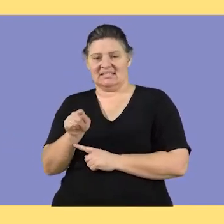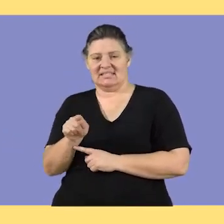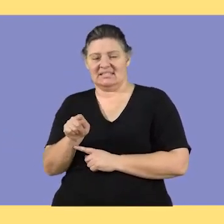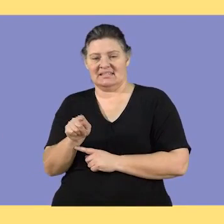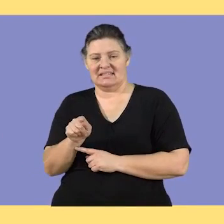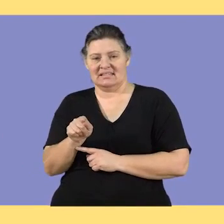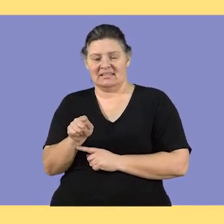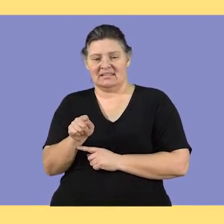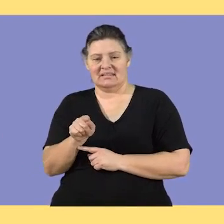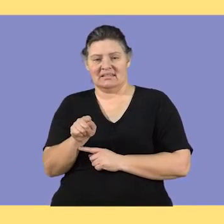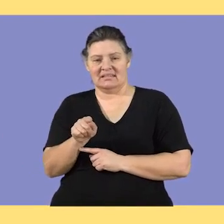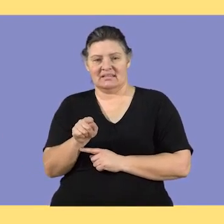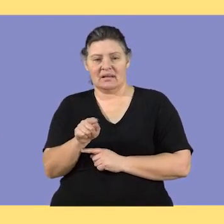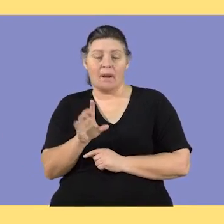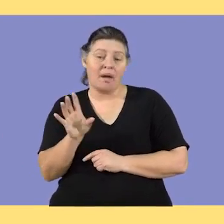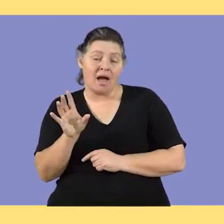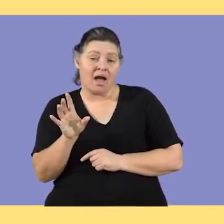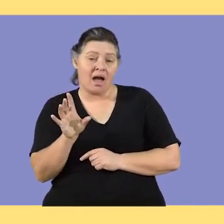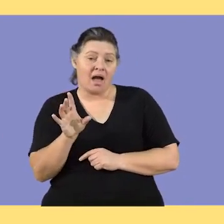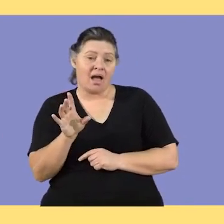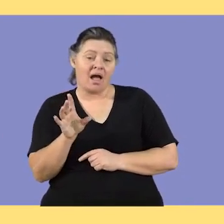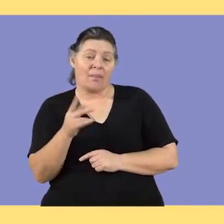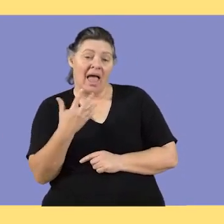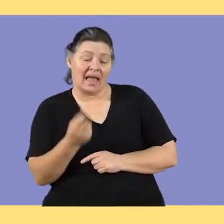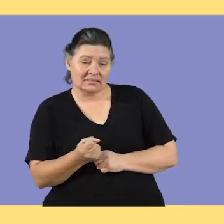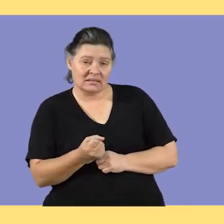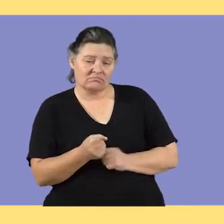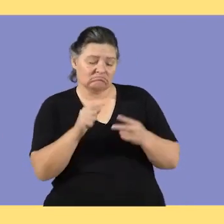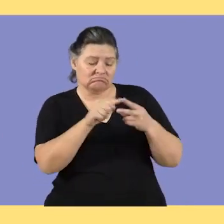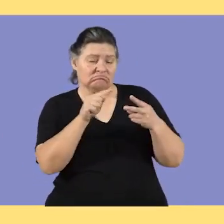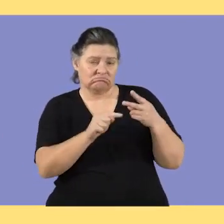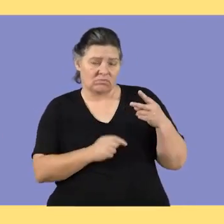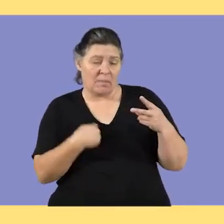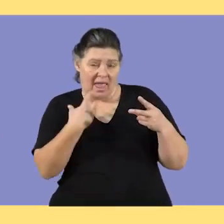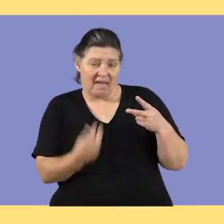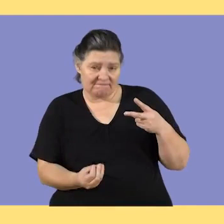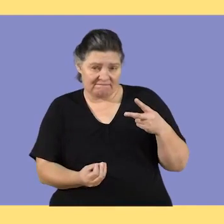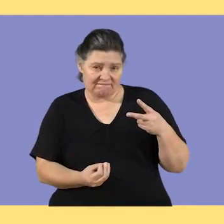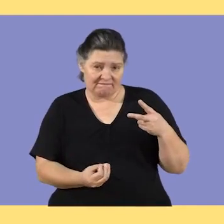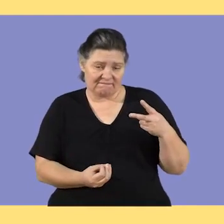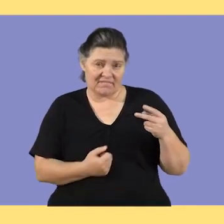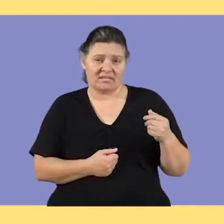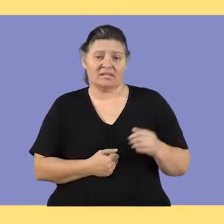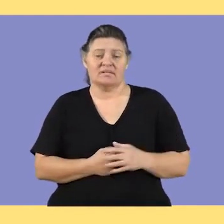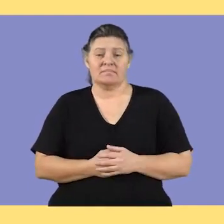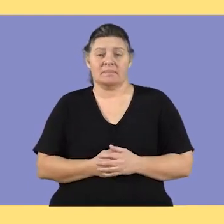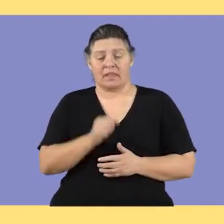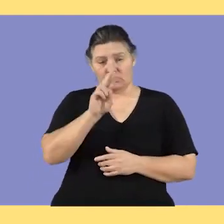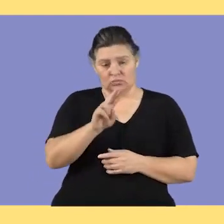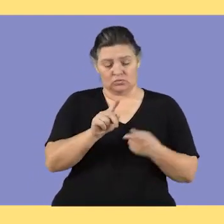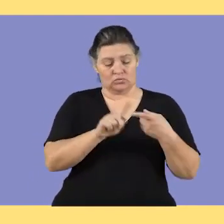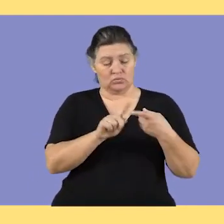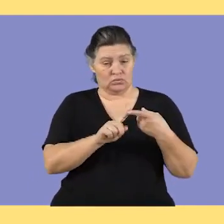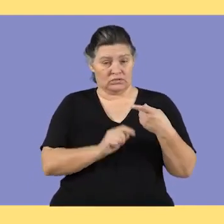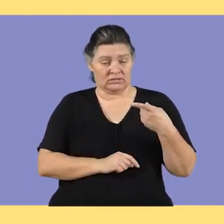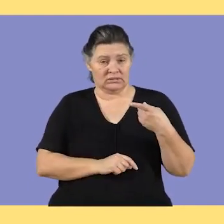is the 50. What I have, remember you have must have two values. You have must have two